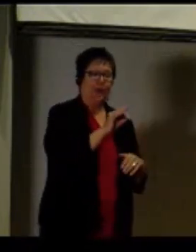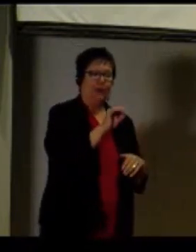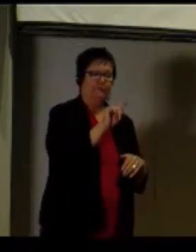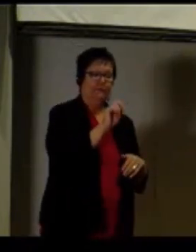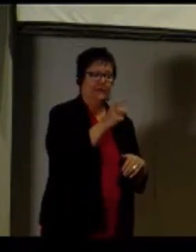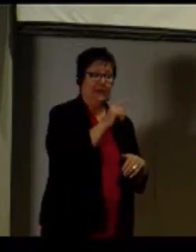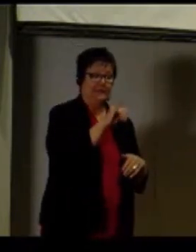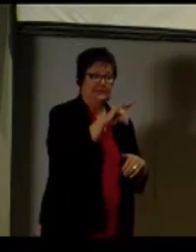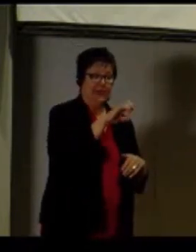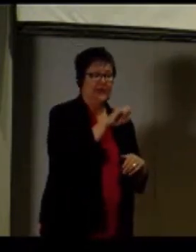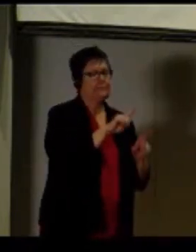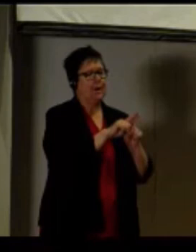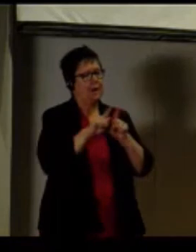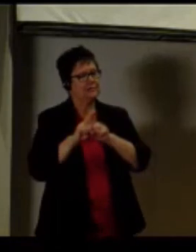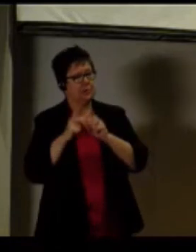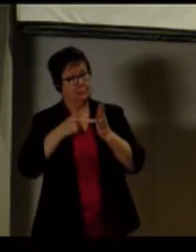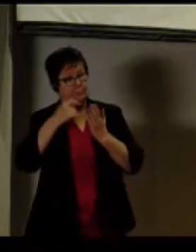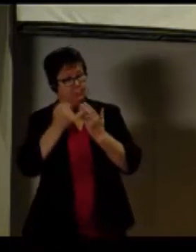manager on a